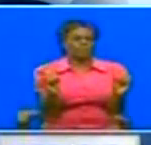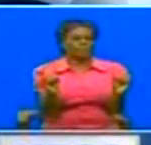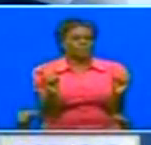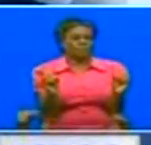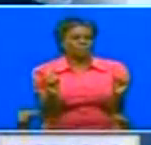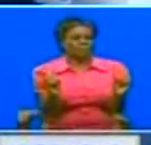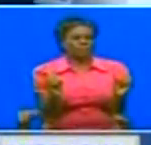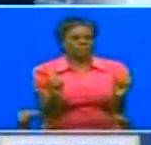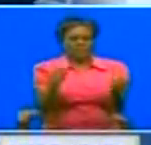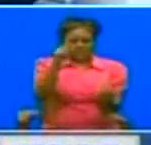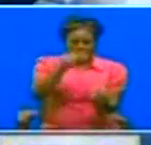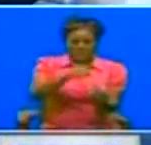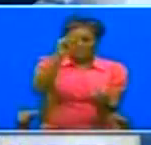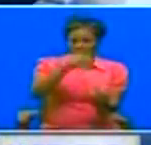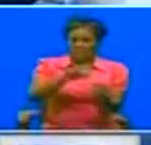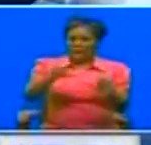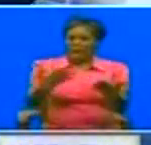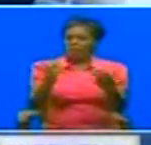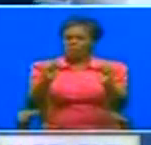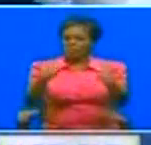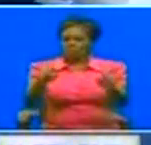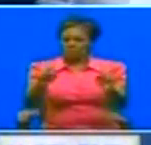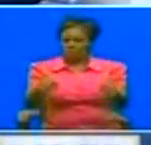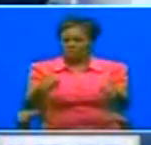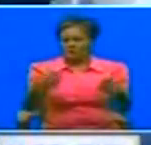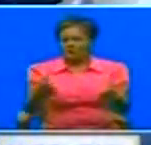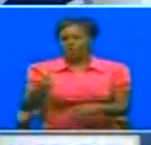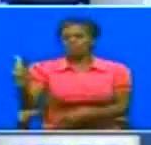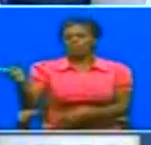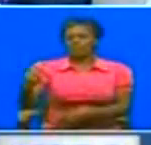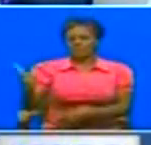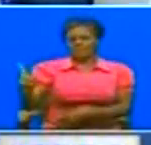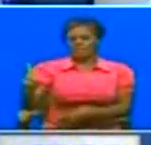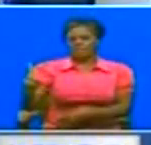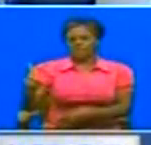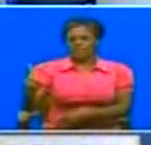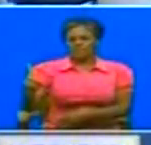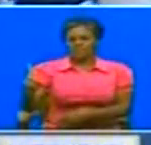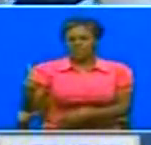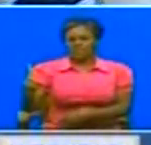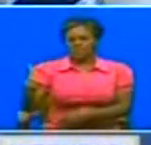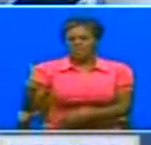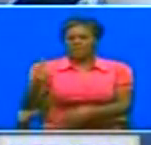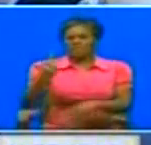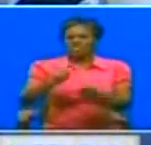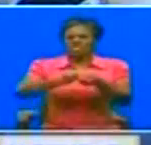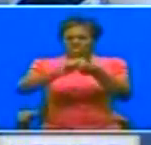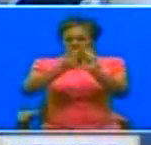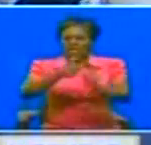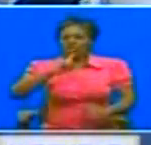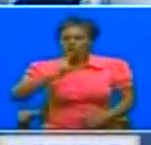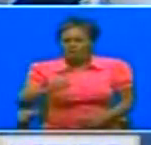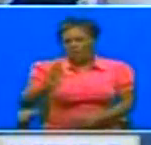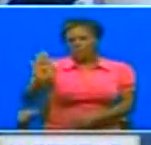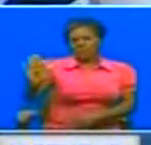on the subject of testing, how then can we, or the president, tweak or rescind or change his